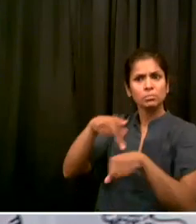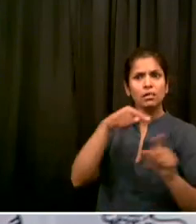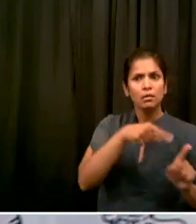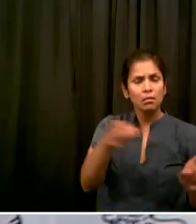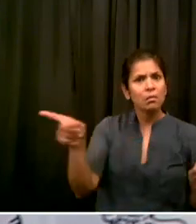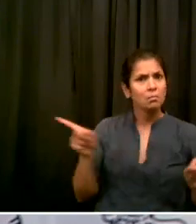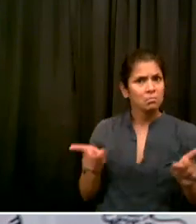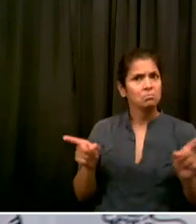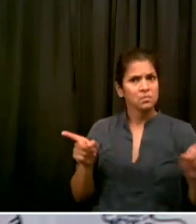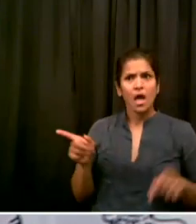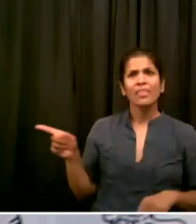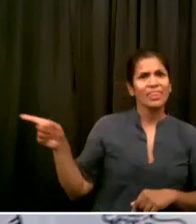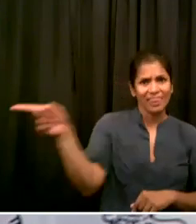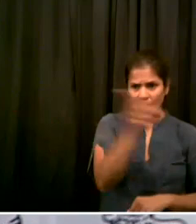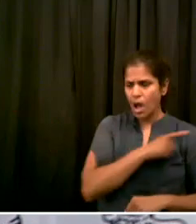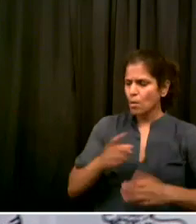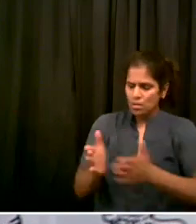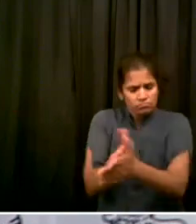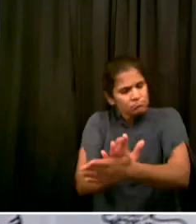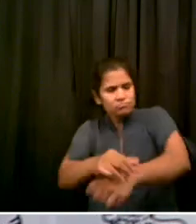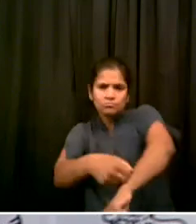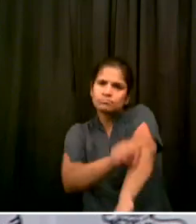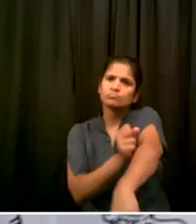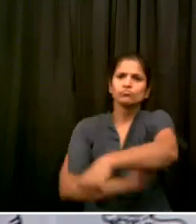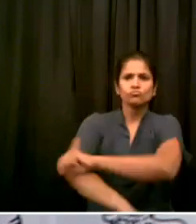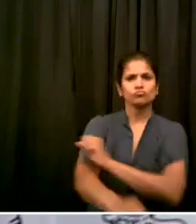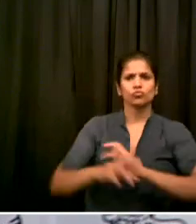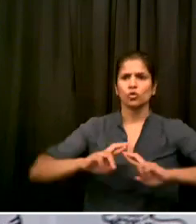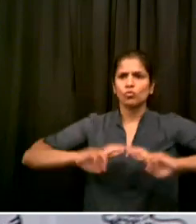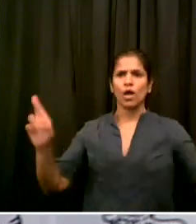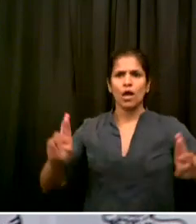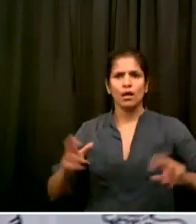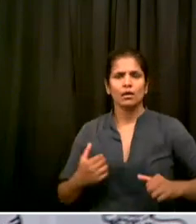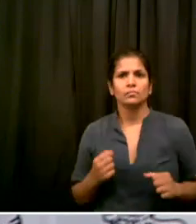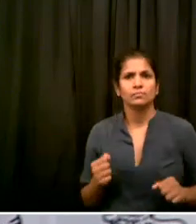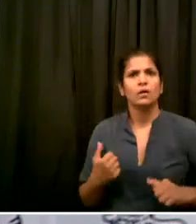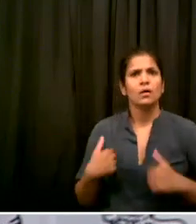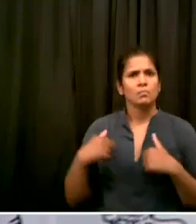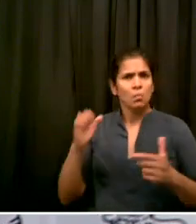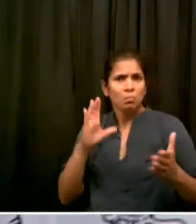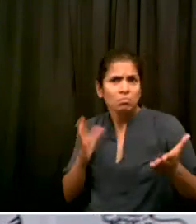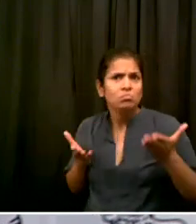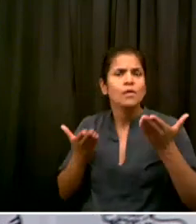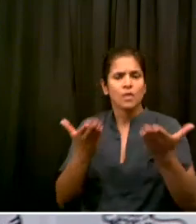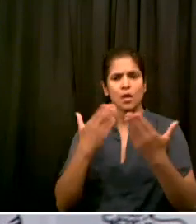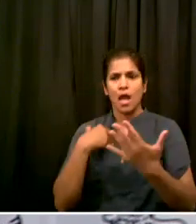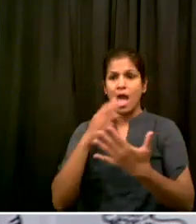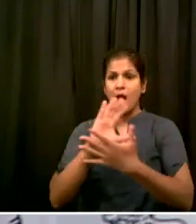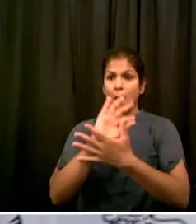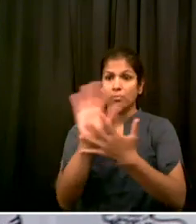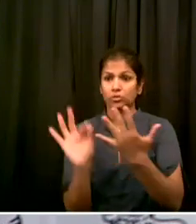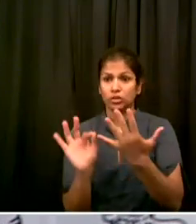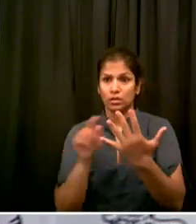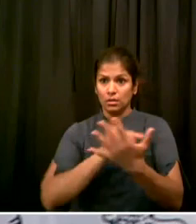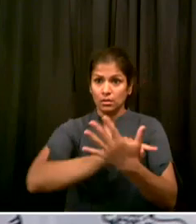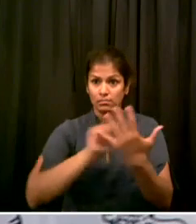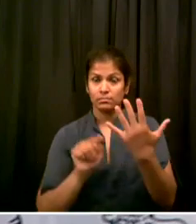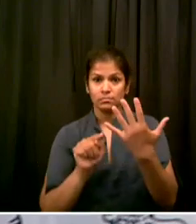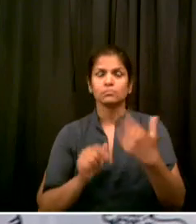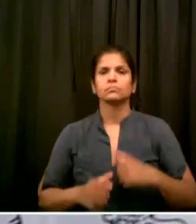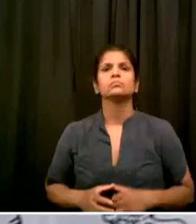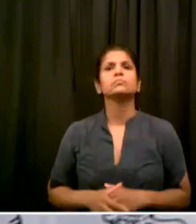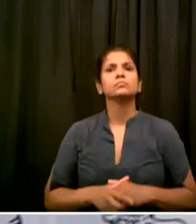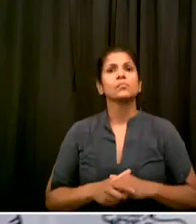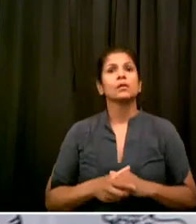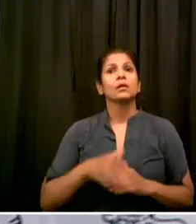a burden to be given more options. We've said we'll support them in it. Some principals may have a very expansive vision of